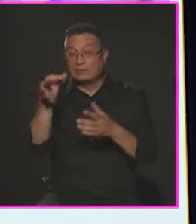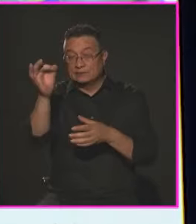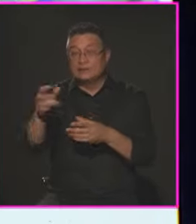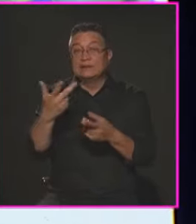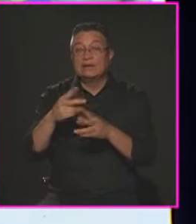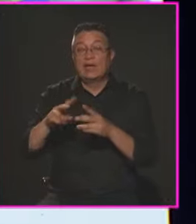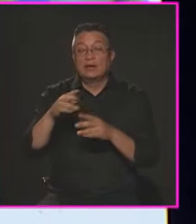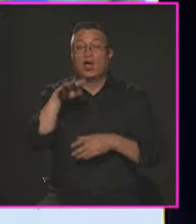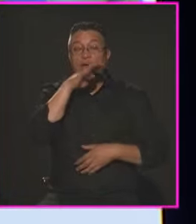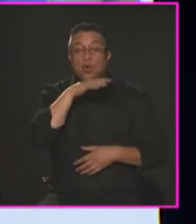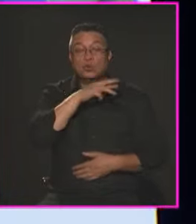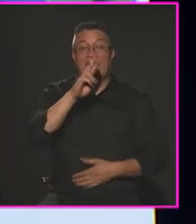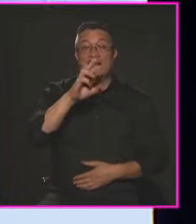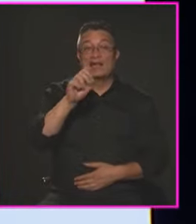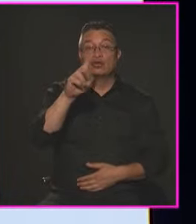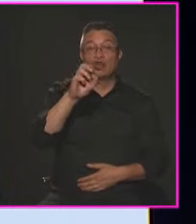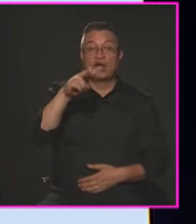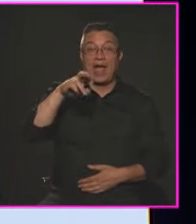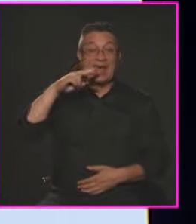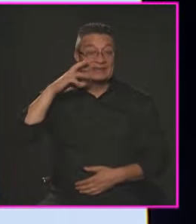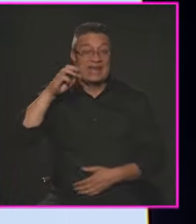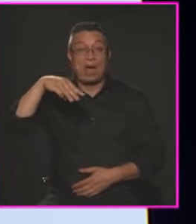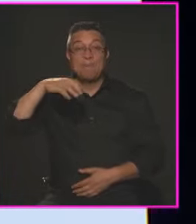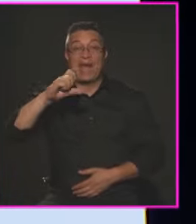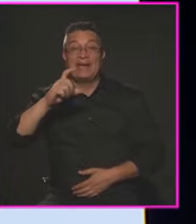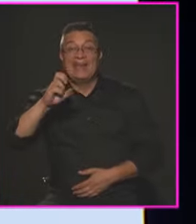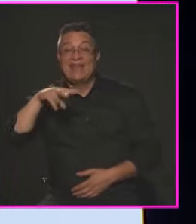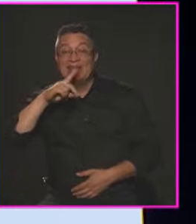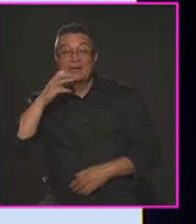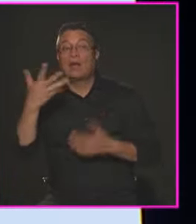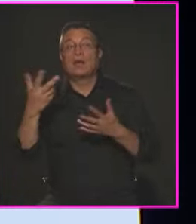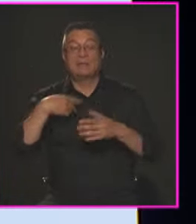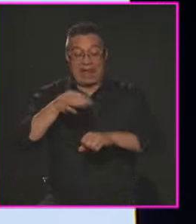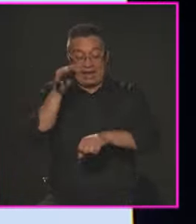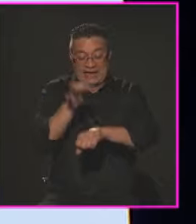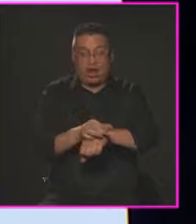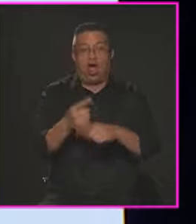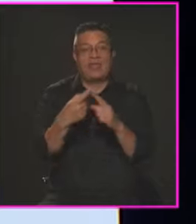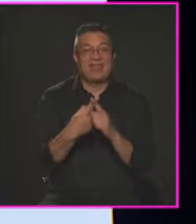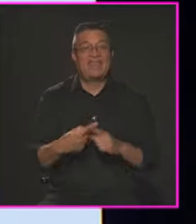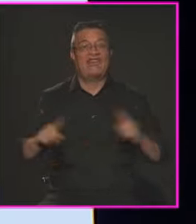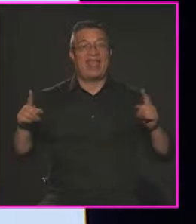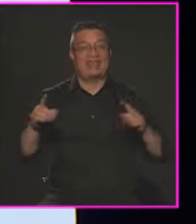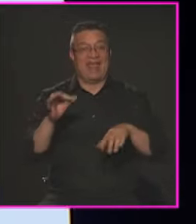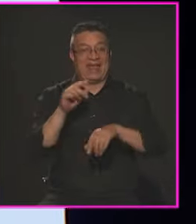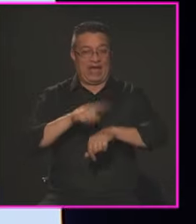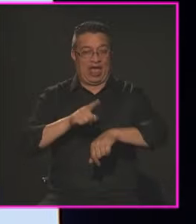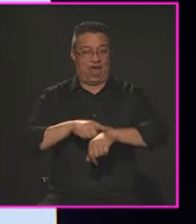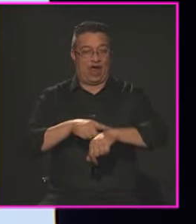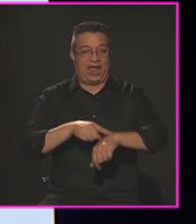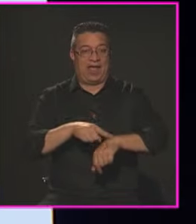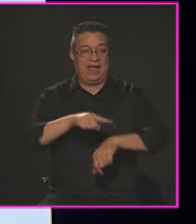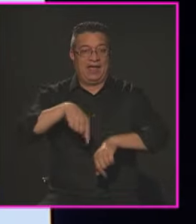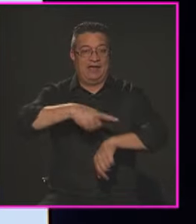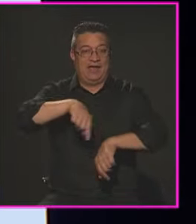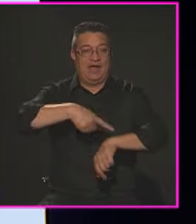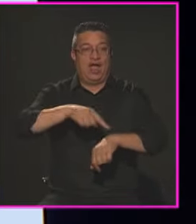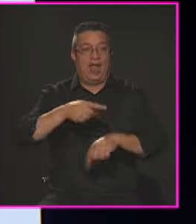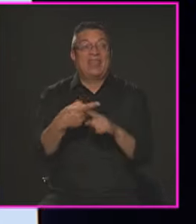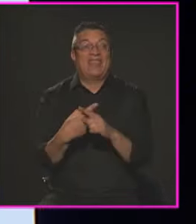new kind of clocks. The idea is also simple here. Some atoms like hydrogen and cesium have a structure in their ground